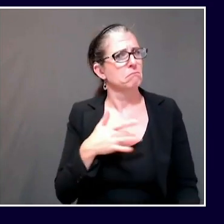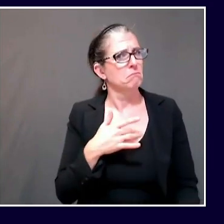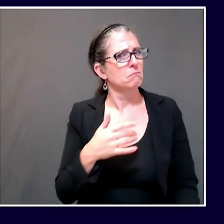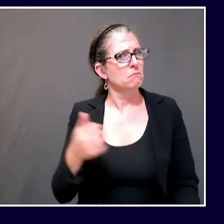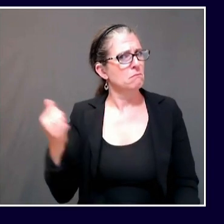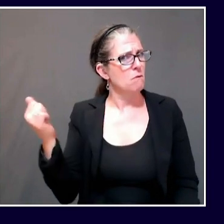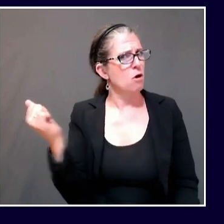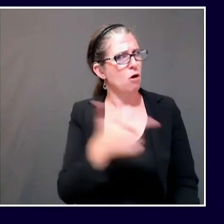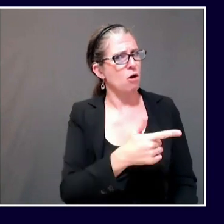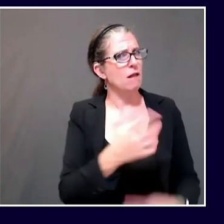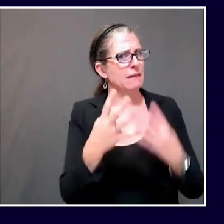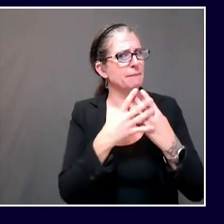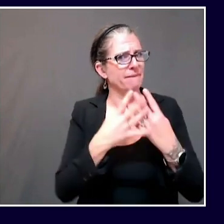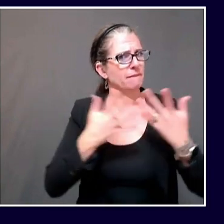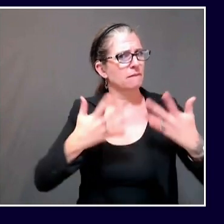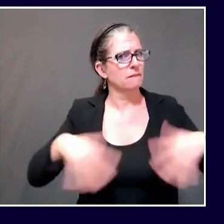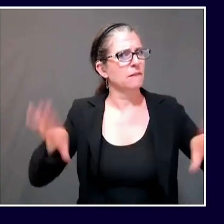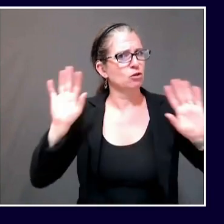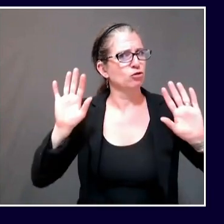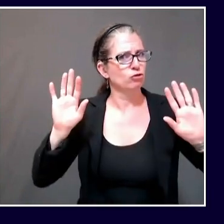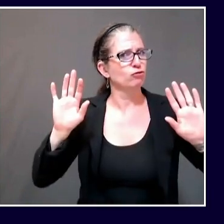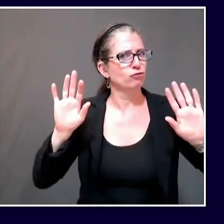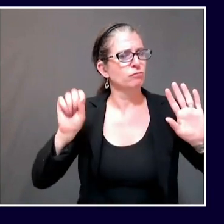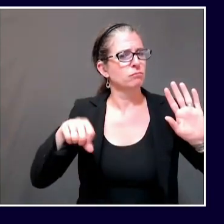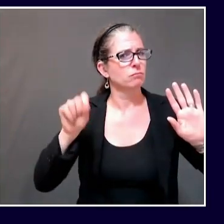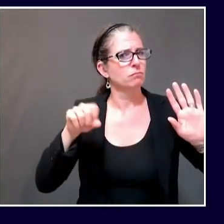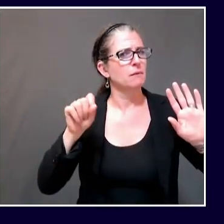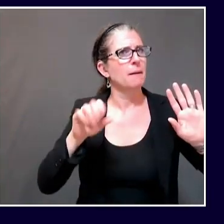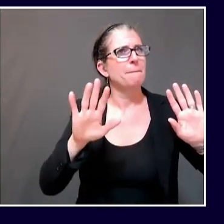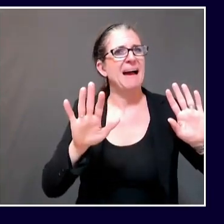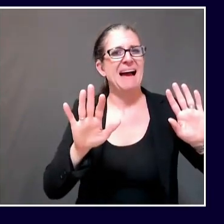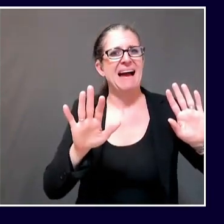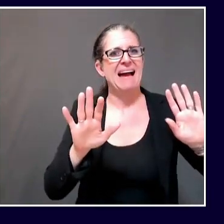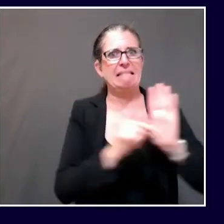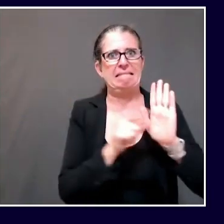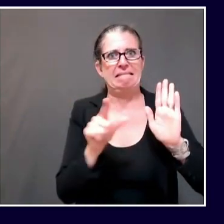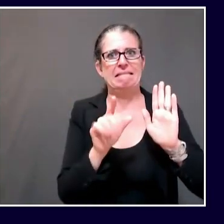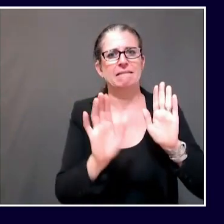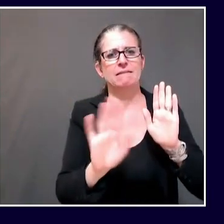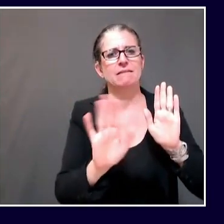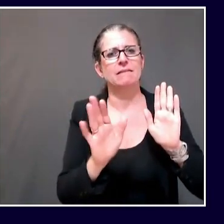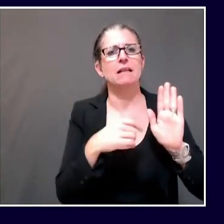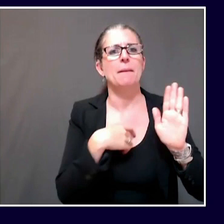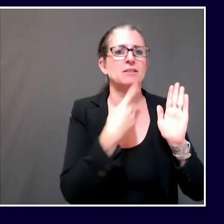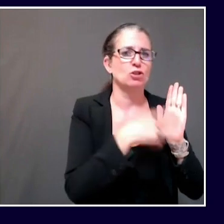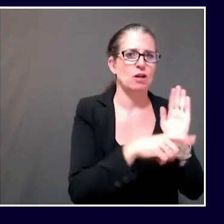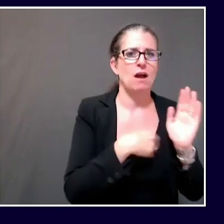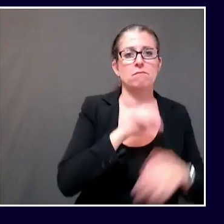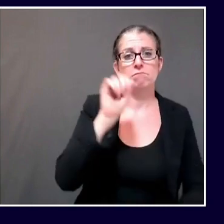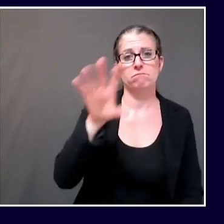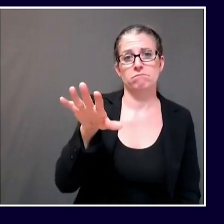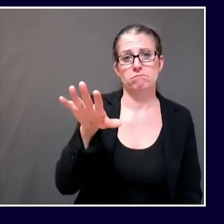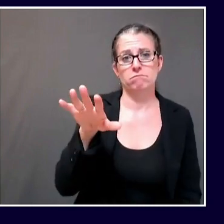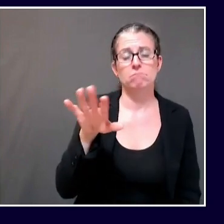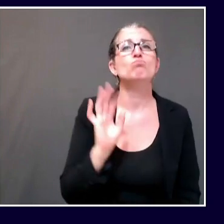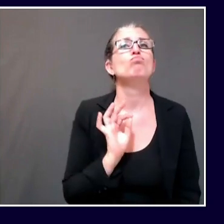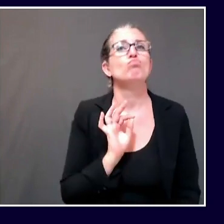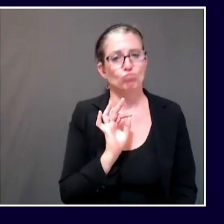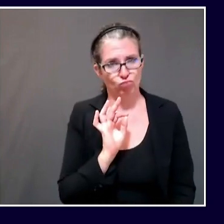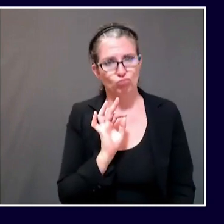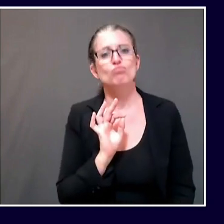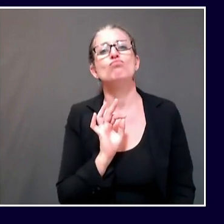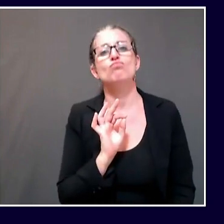jail, but again, I want to just double check so I don't give out anything that's incorrect. Okay, and has it